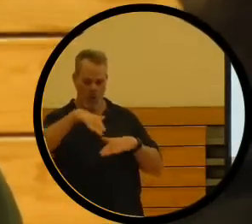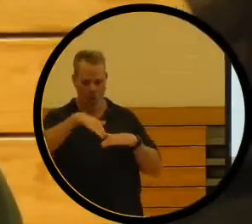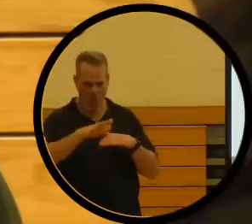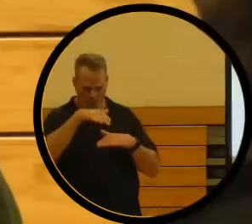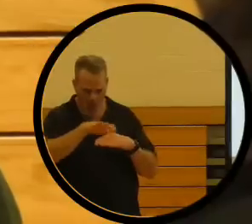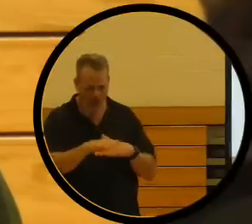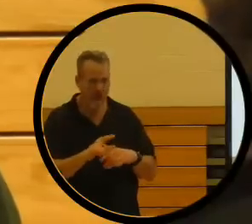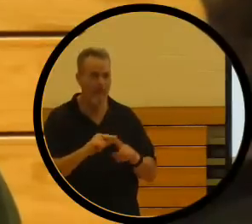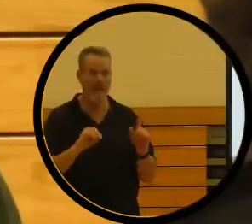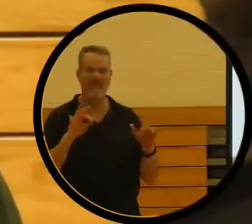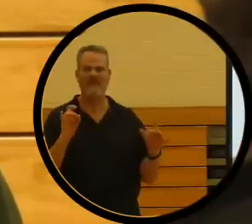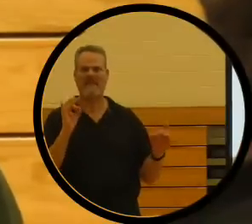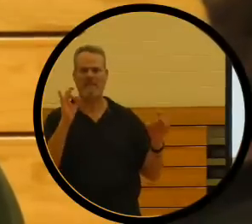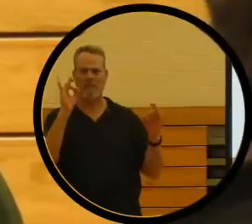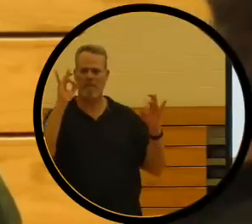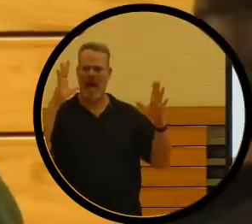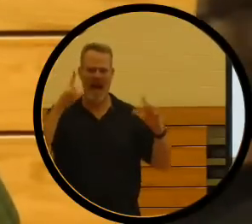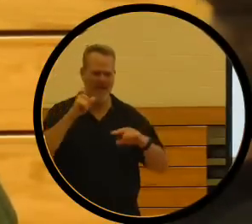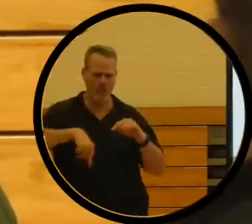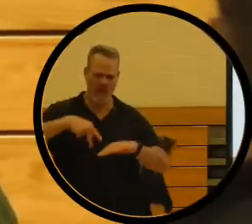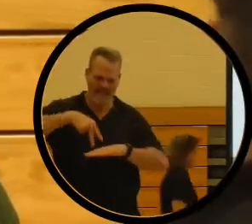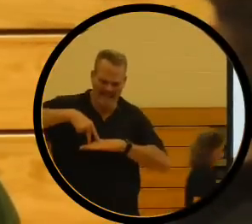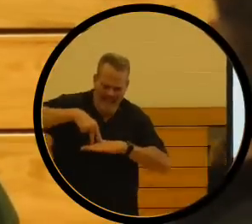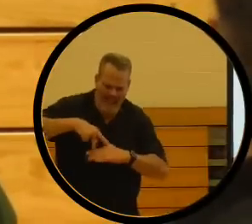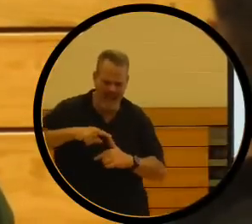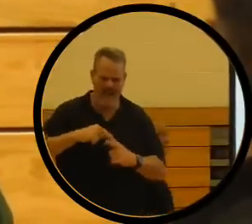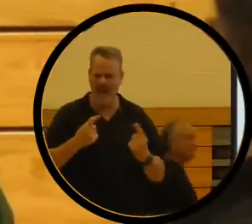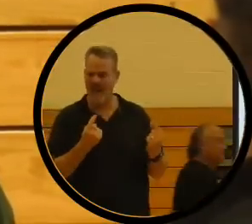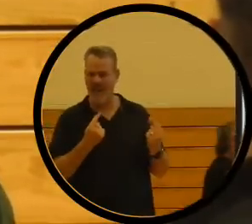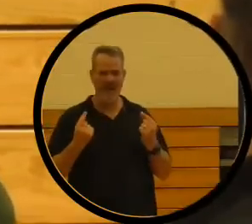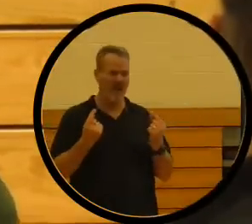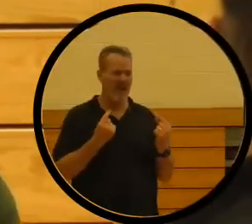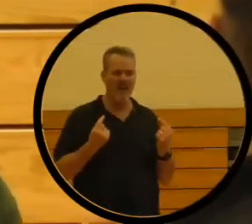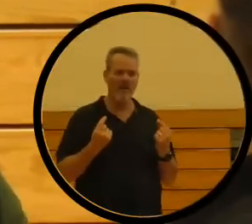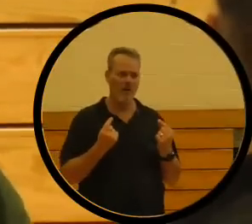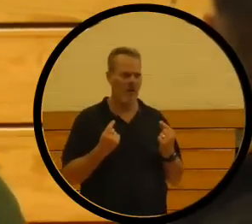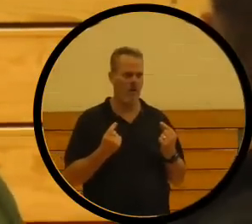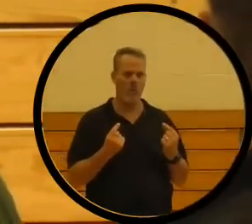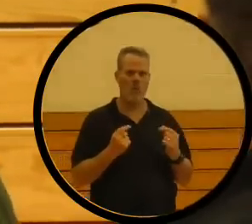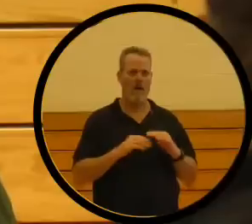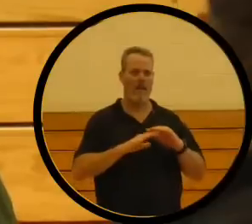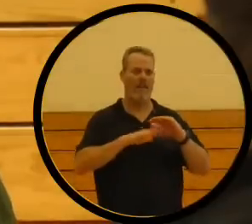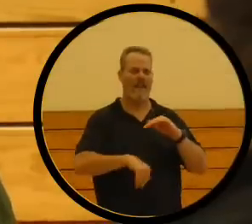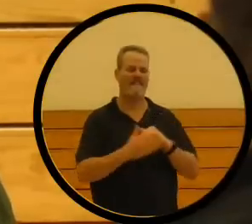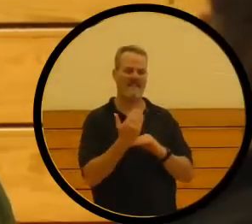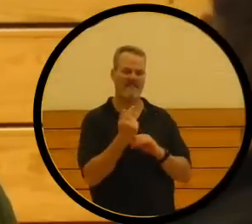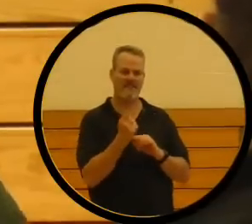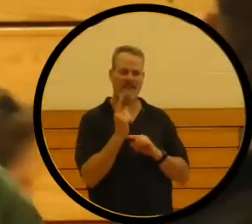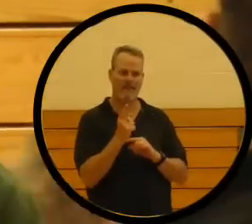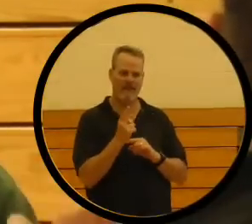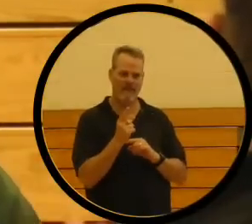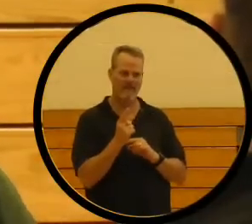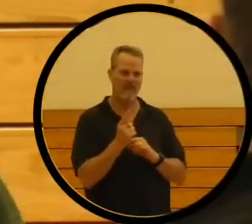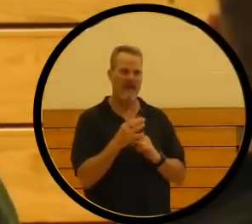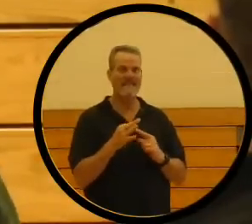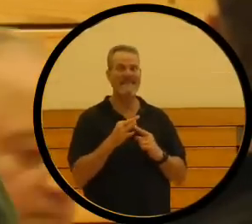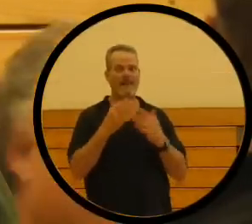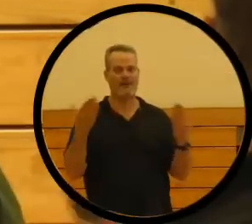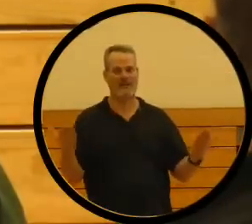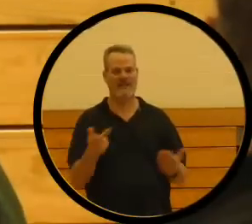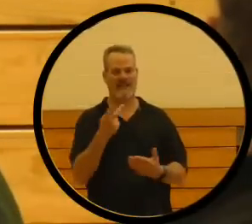stand, then it's very local and the inundation time is less than 15 minutes, especially in